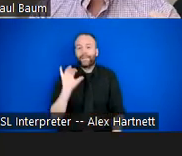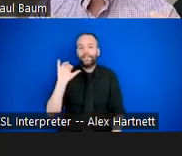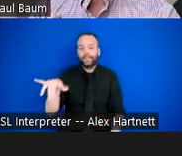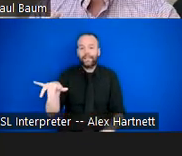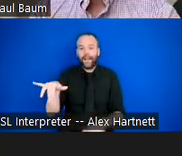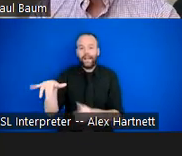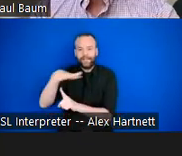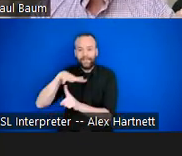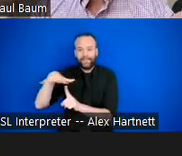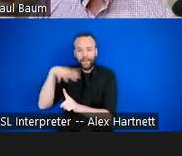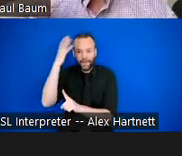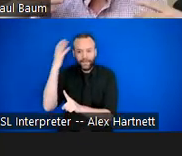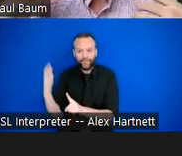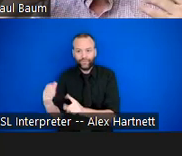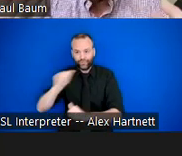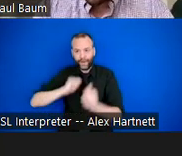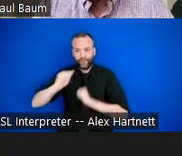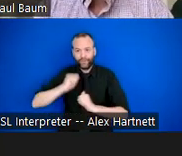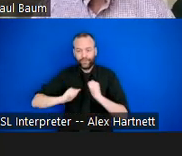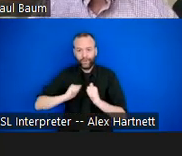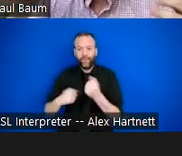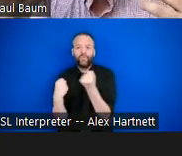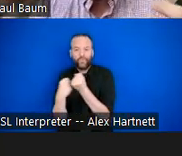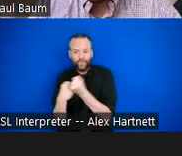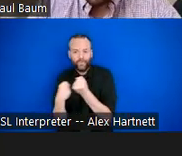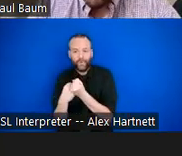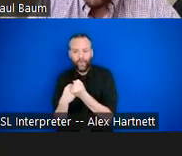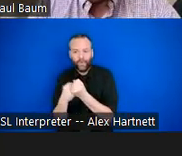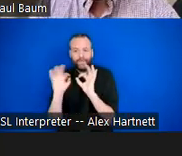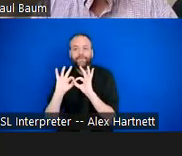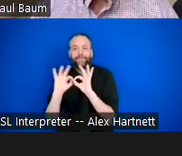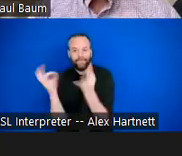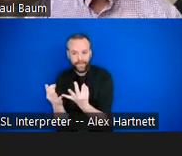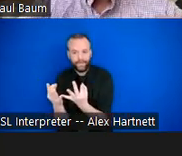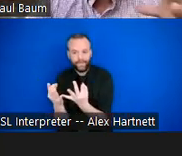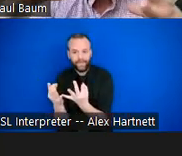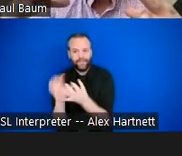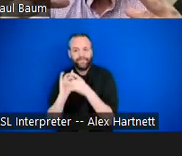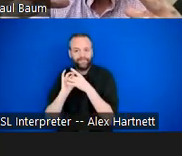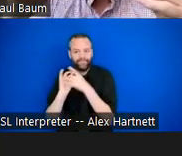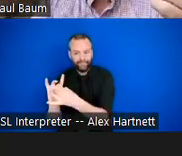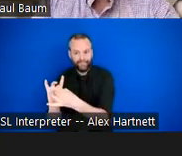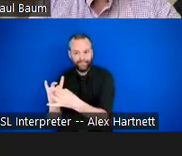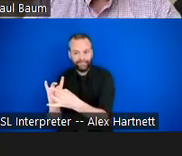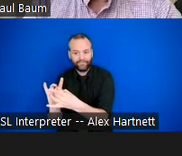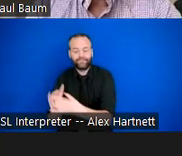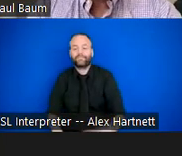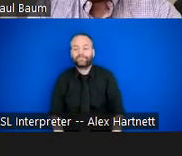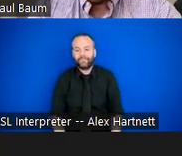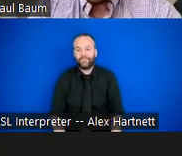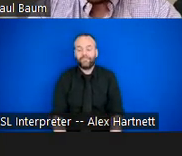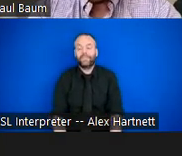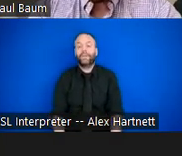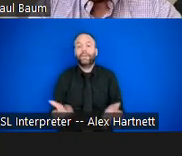so I want to think about this when we think about peer supports, when we talk about community and really connecting.